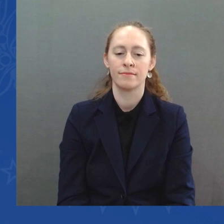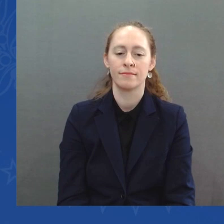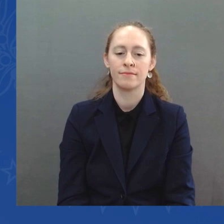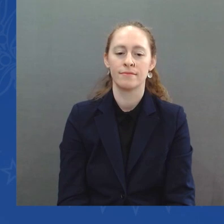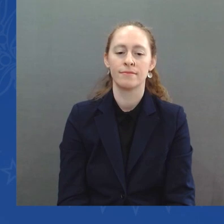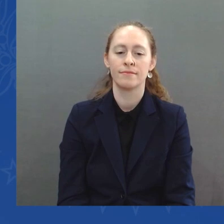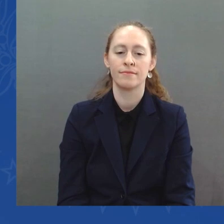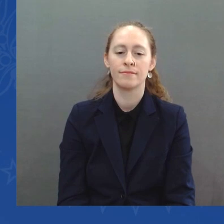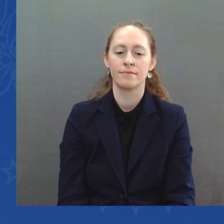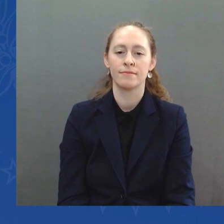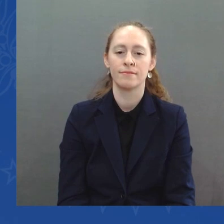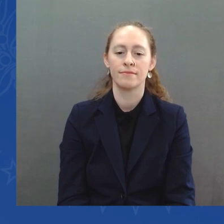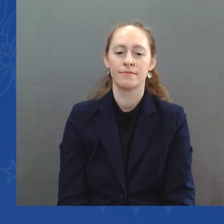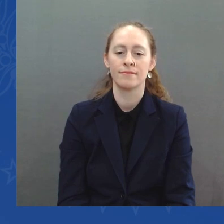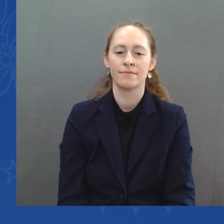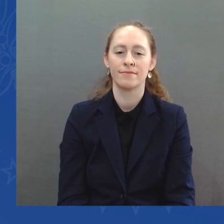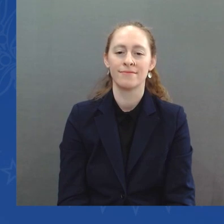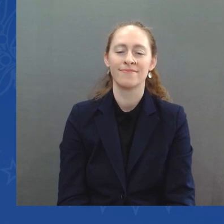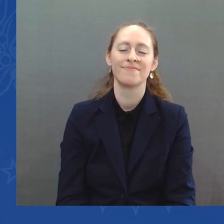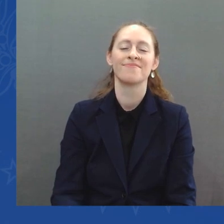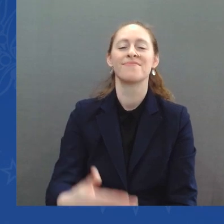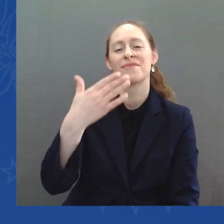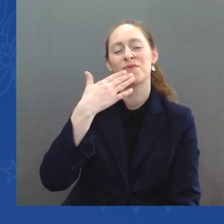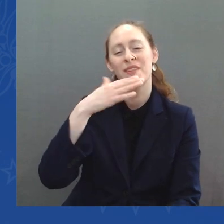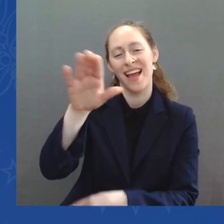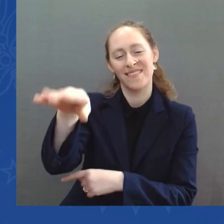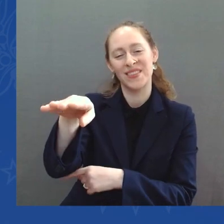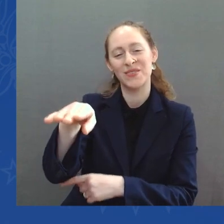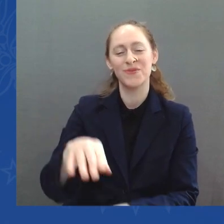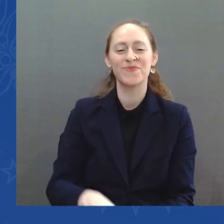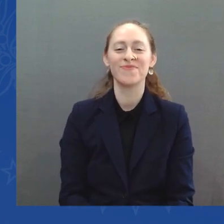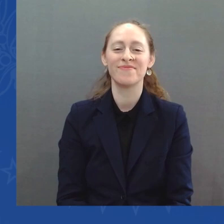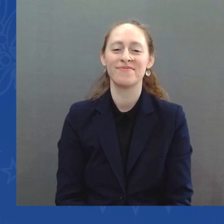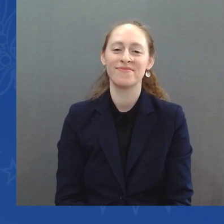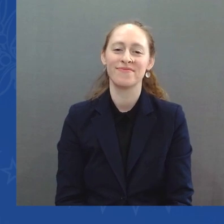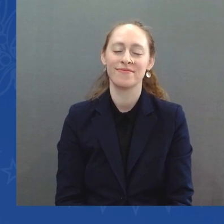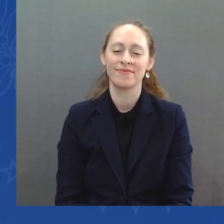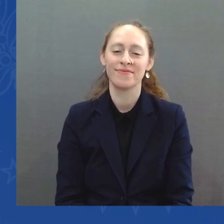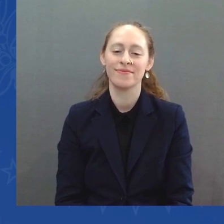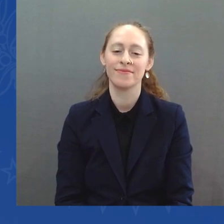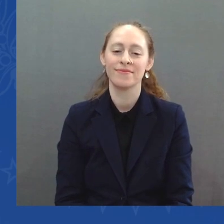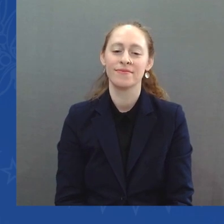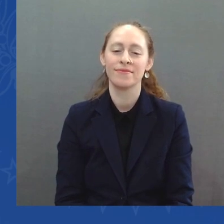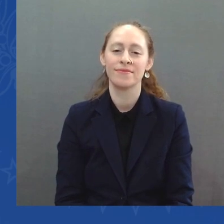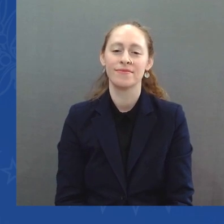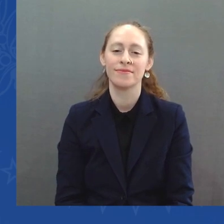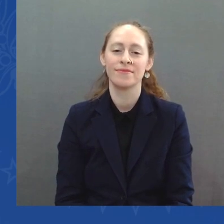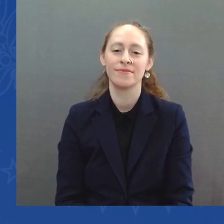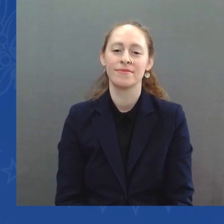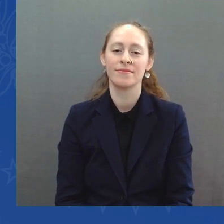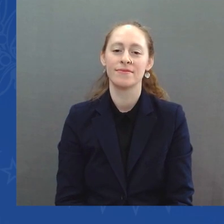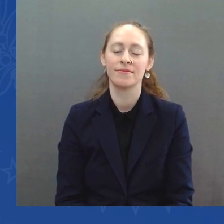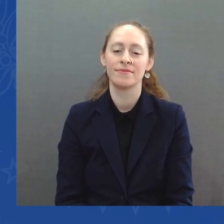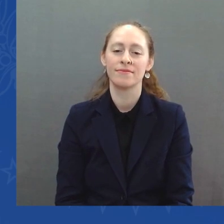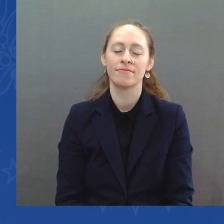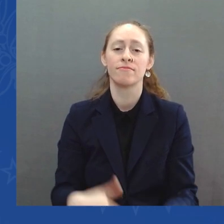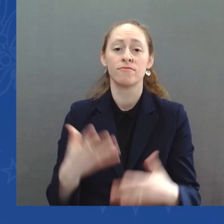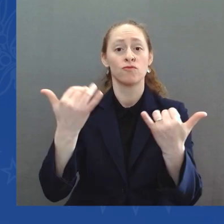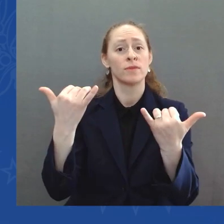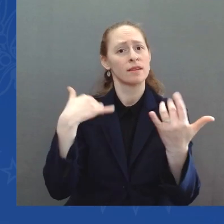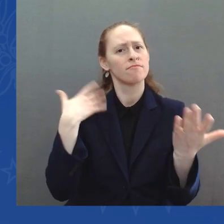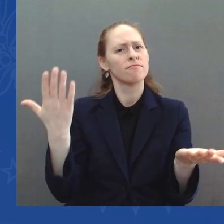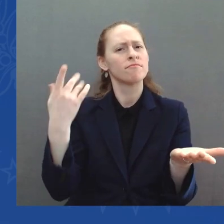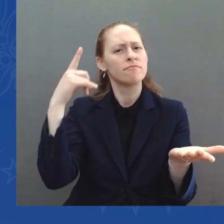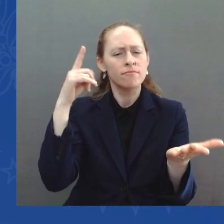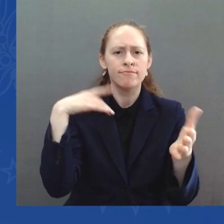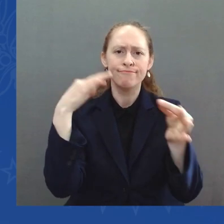Good afternoon. Today I'd like to update you all on where we stand on COVID-19. Because of the strategy we